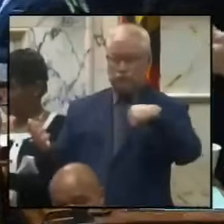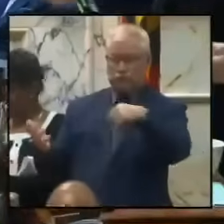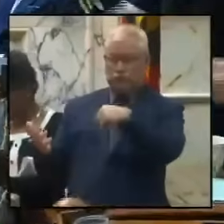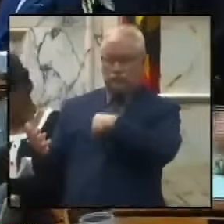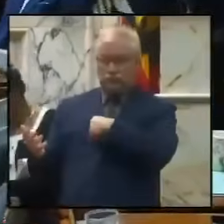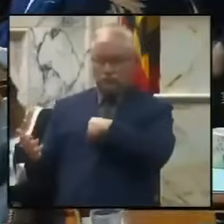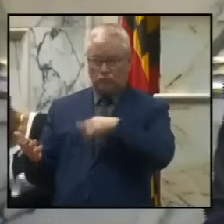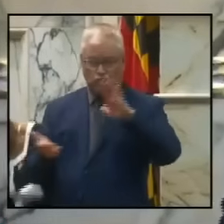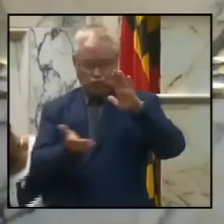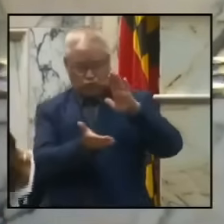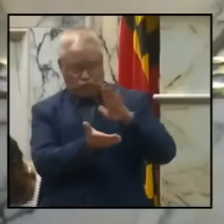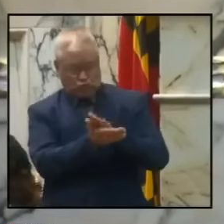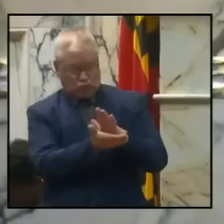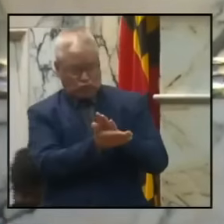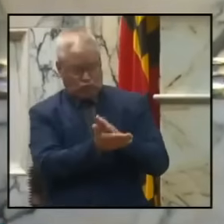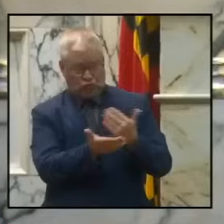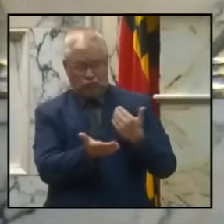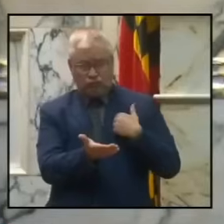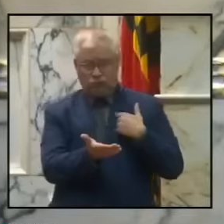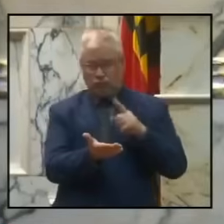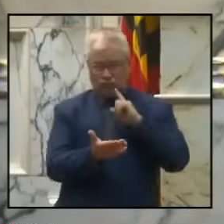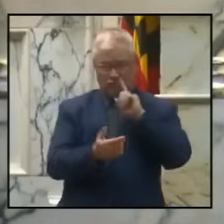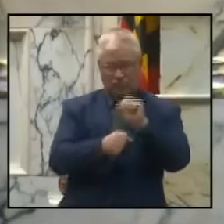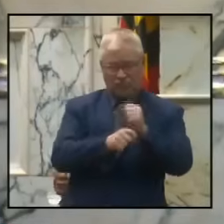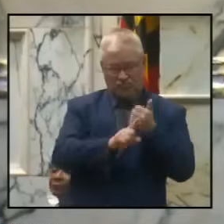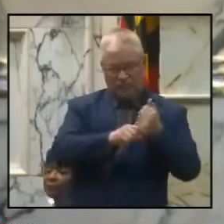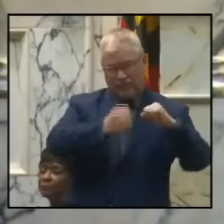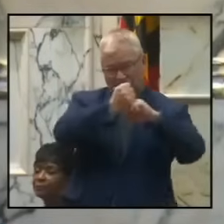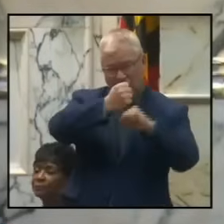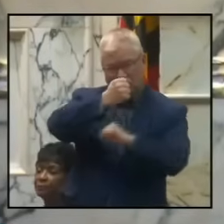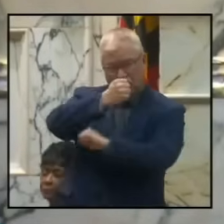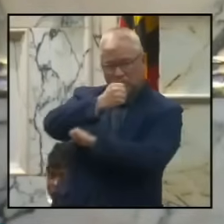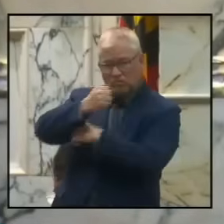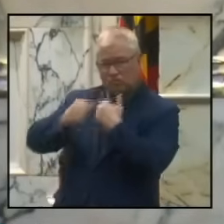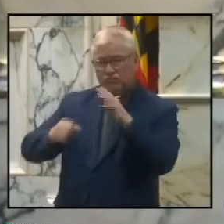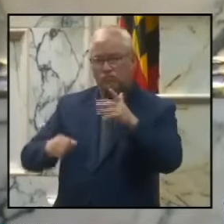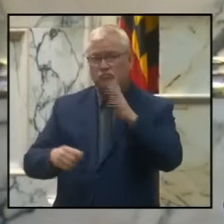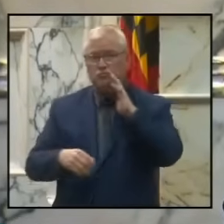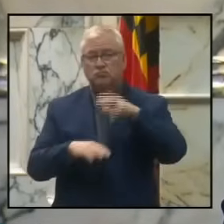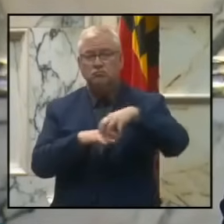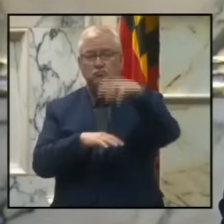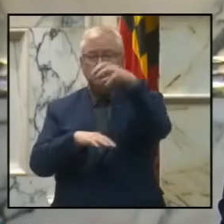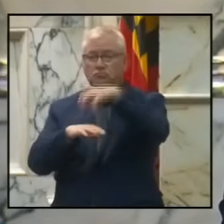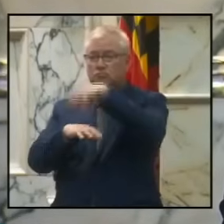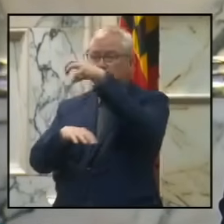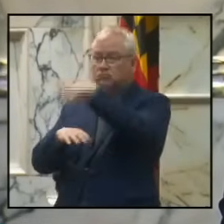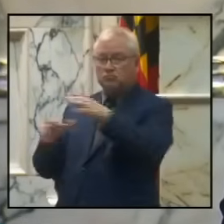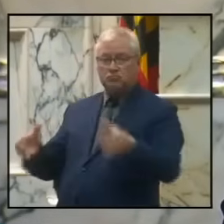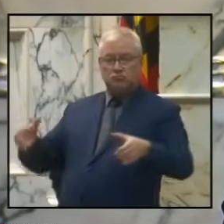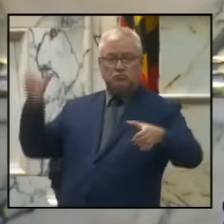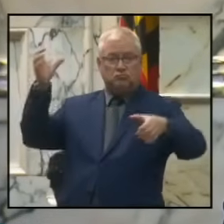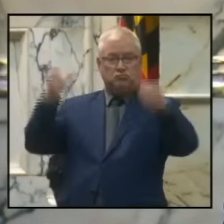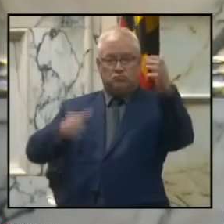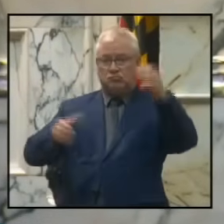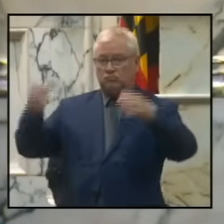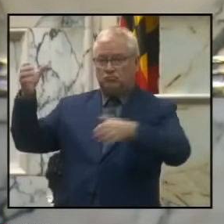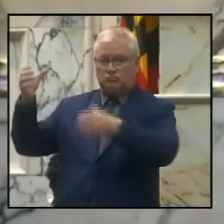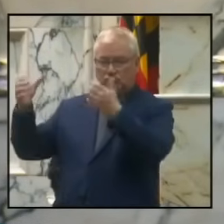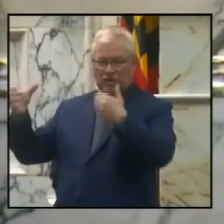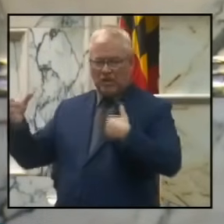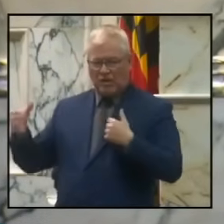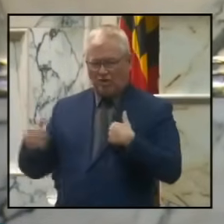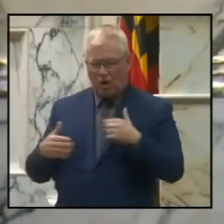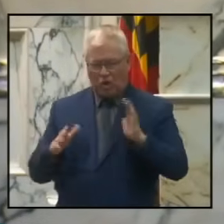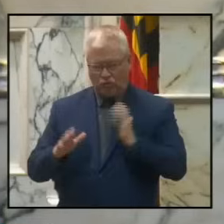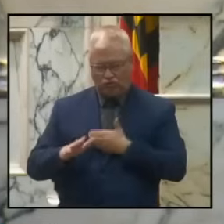Our schools are the foundation on which we build everything else. I want our children learning by